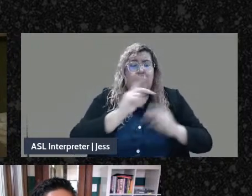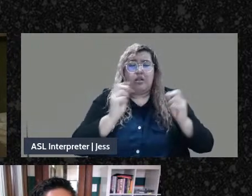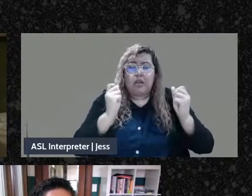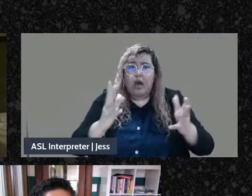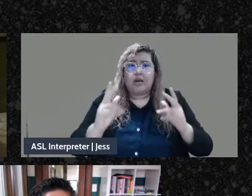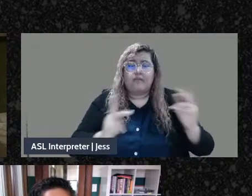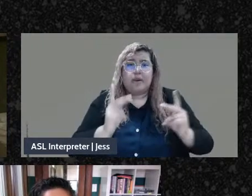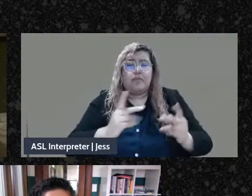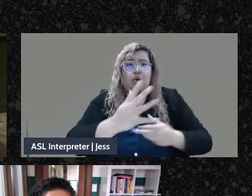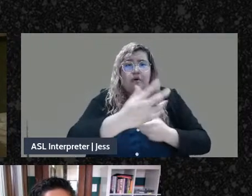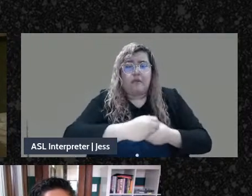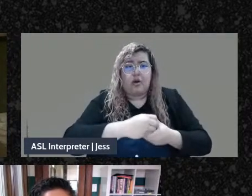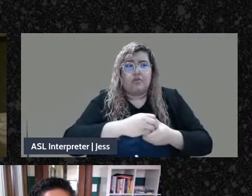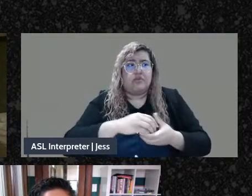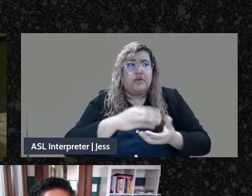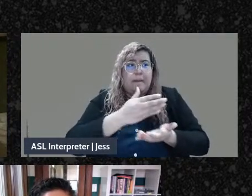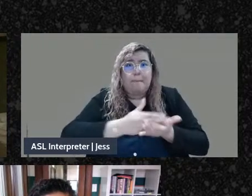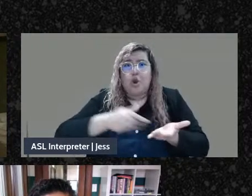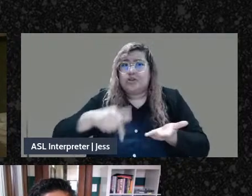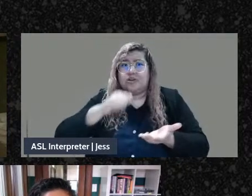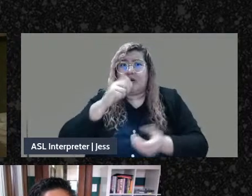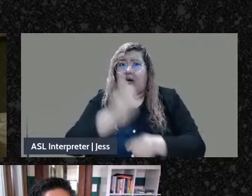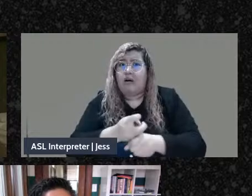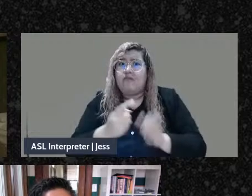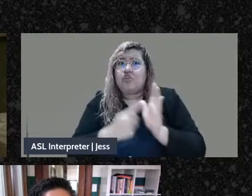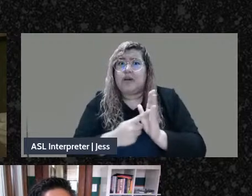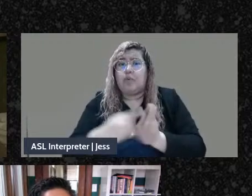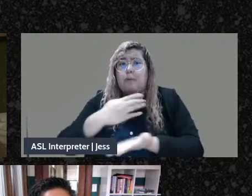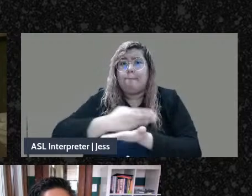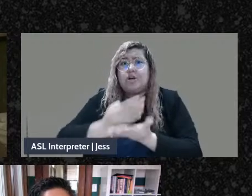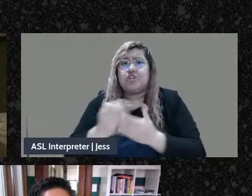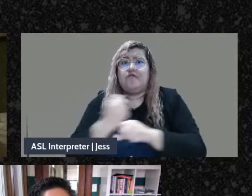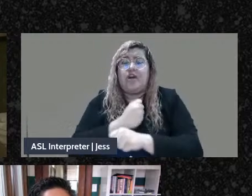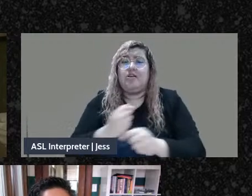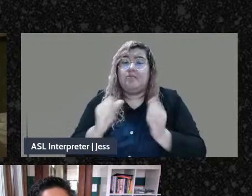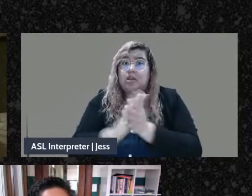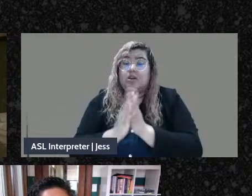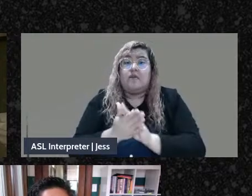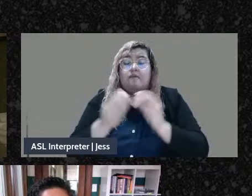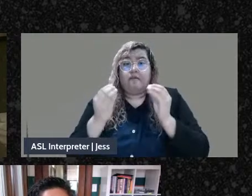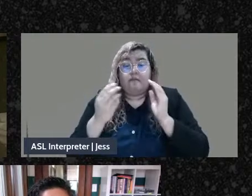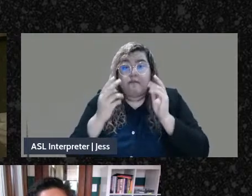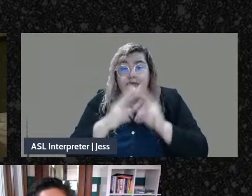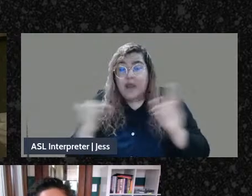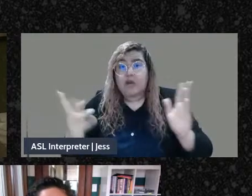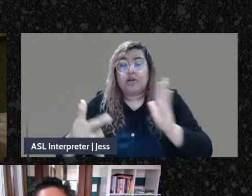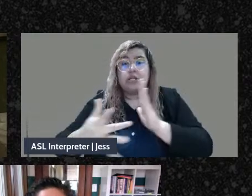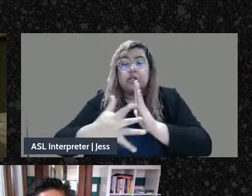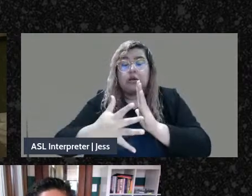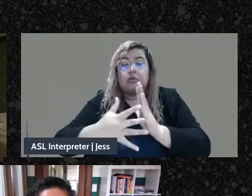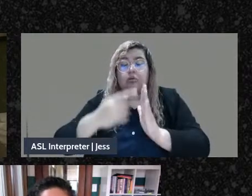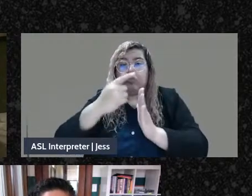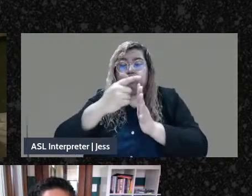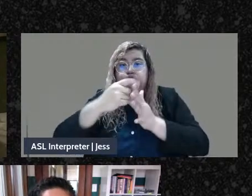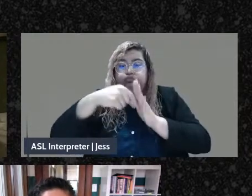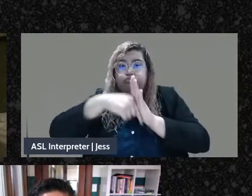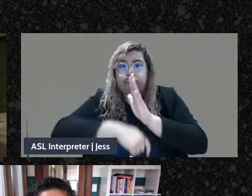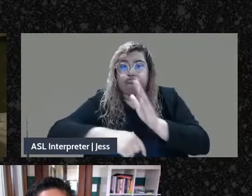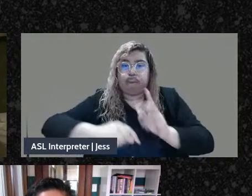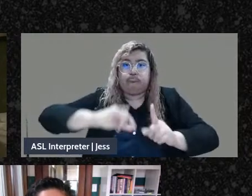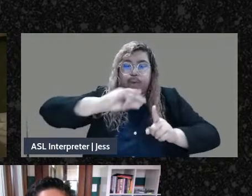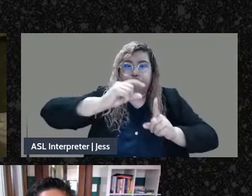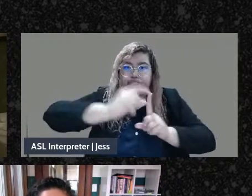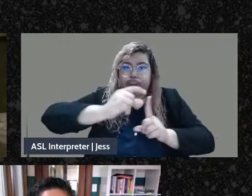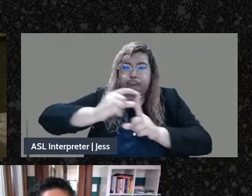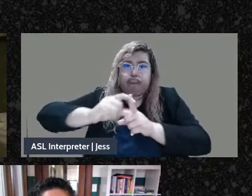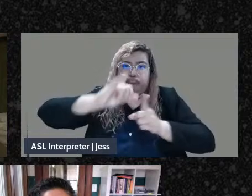the budget fights that becomes so technical. So that's a lot of stuff, but I just actually wanted to like let you all